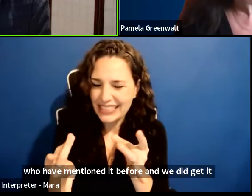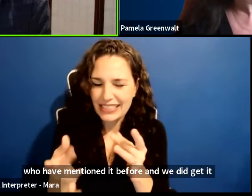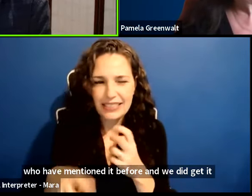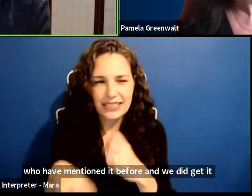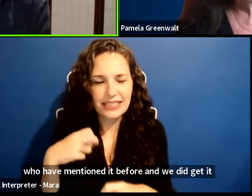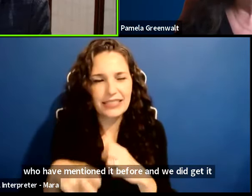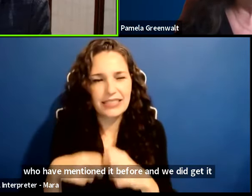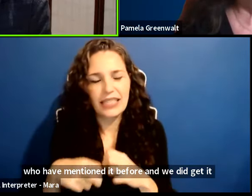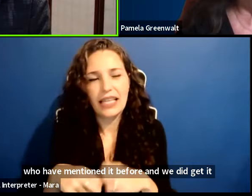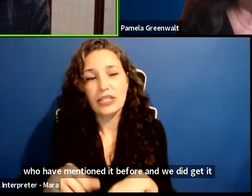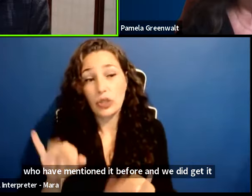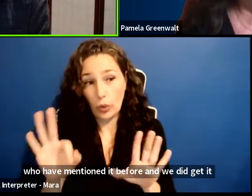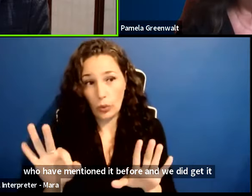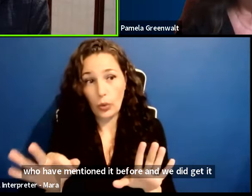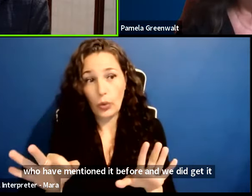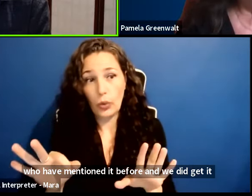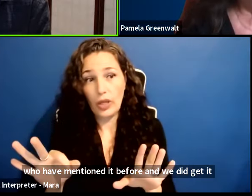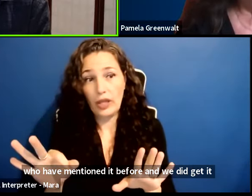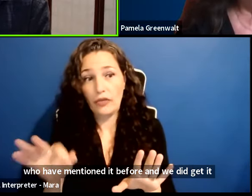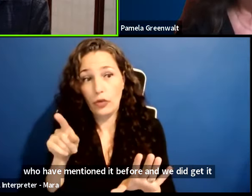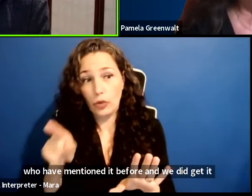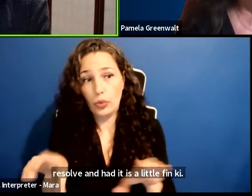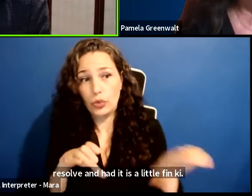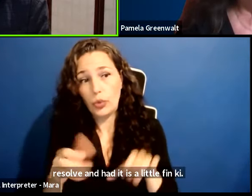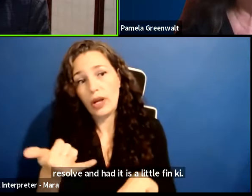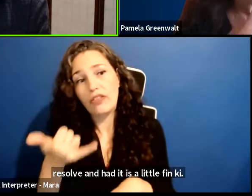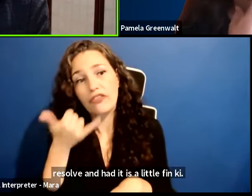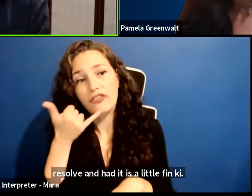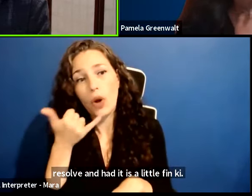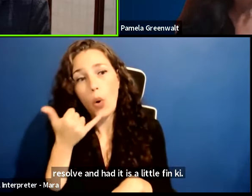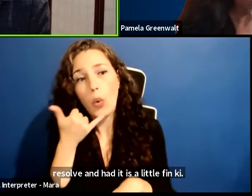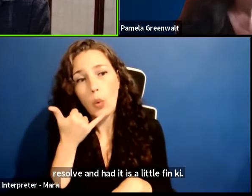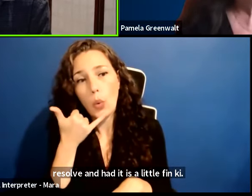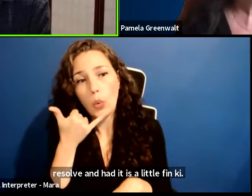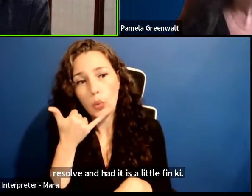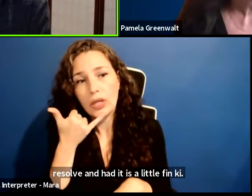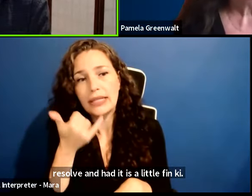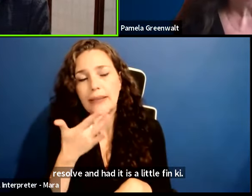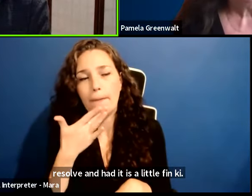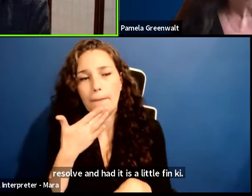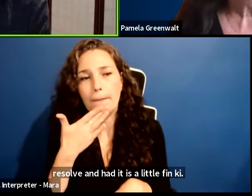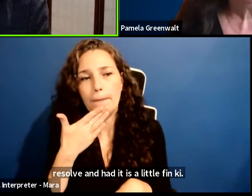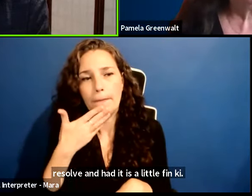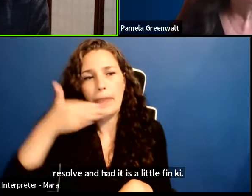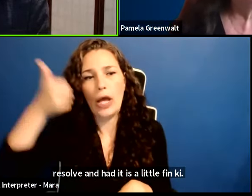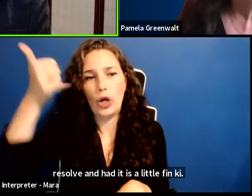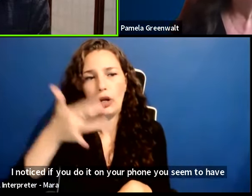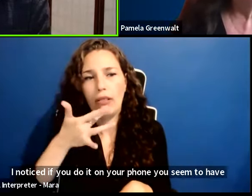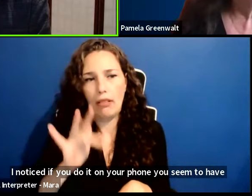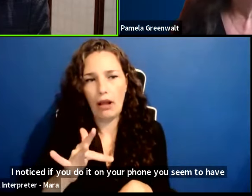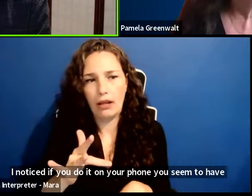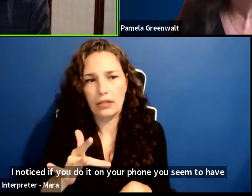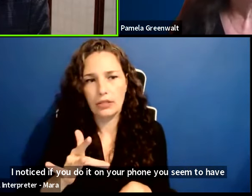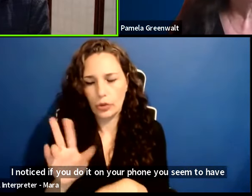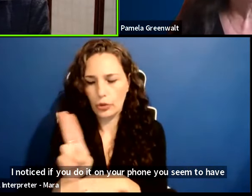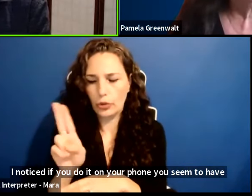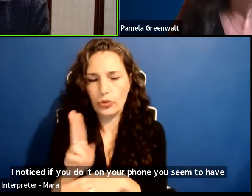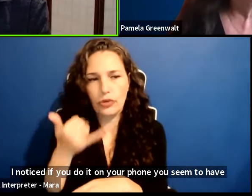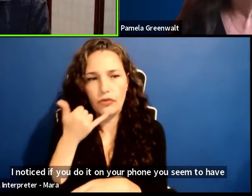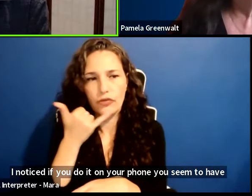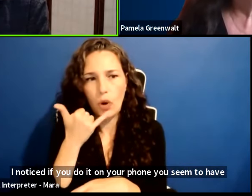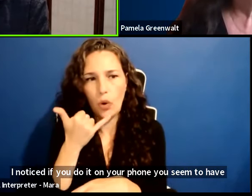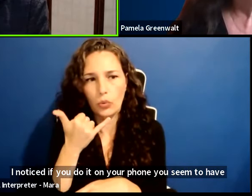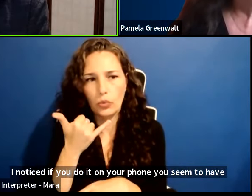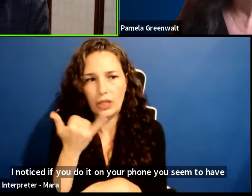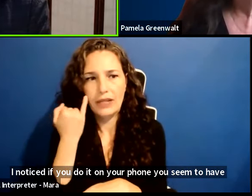that if you do it on your phone, you seem to have better luck with this process. So when you log